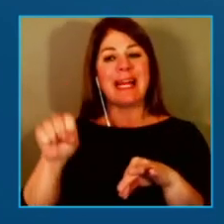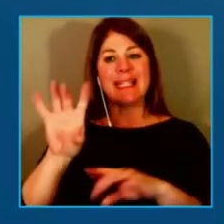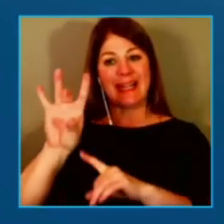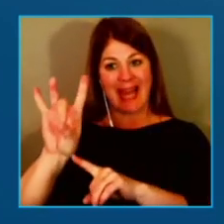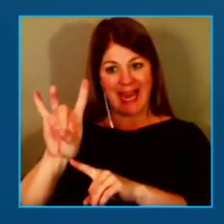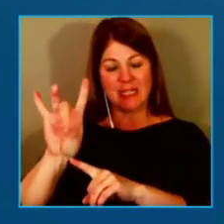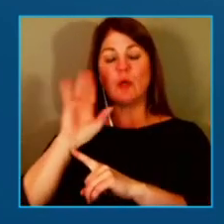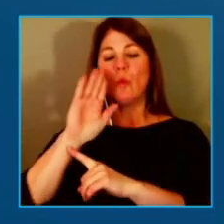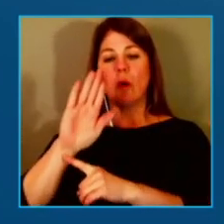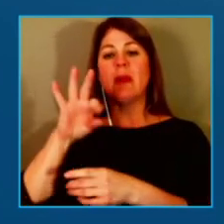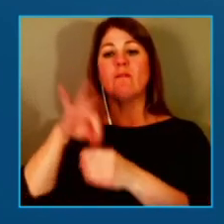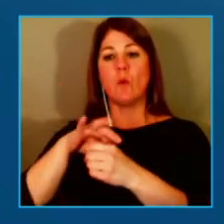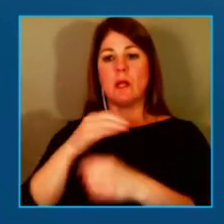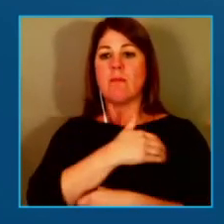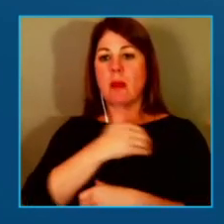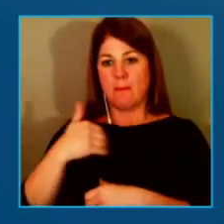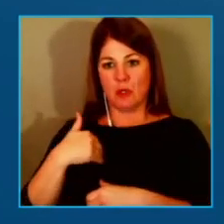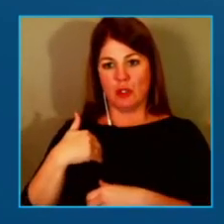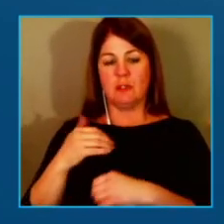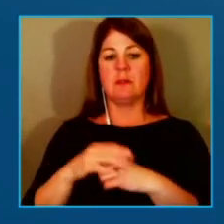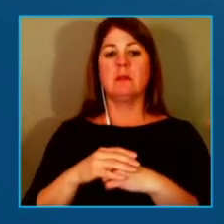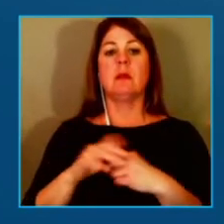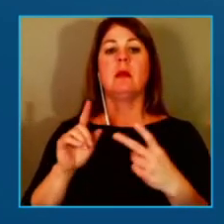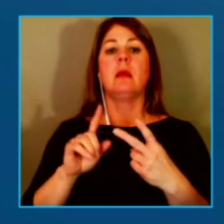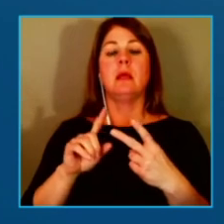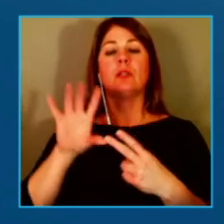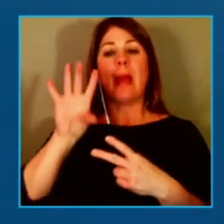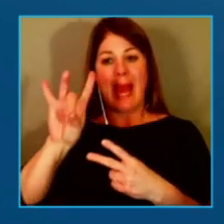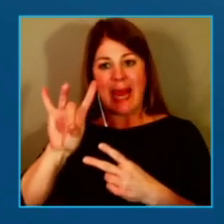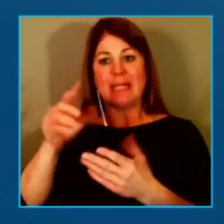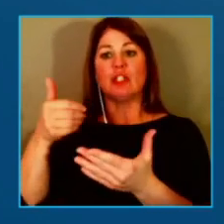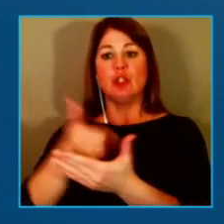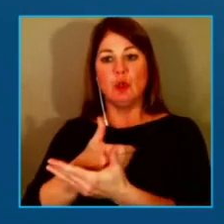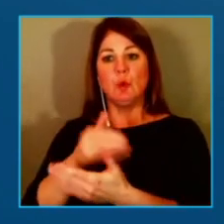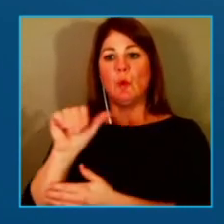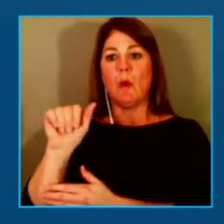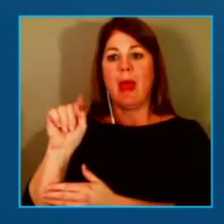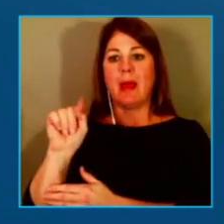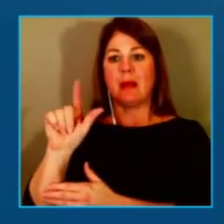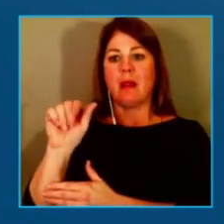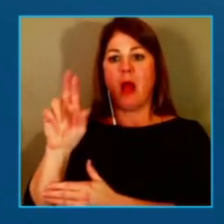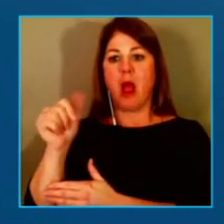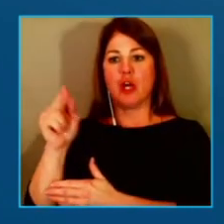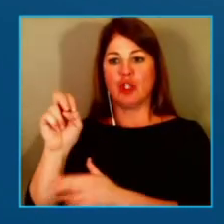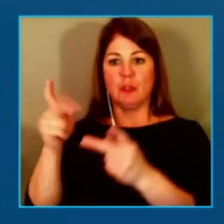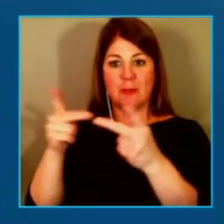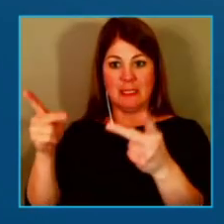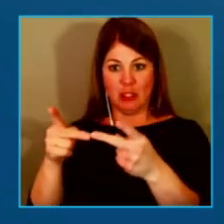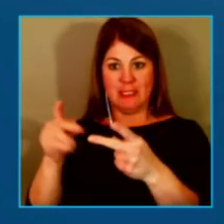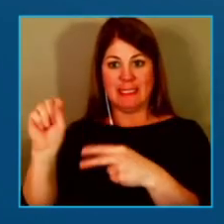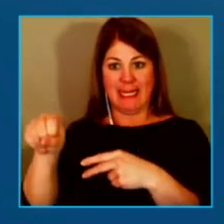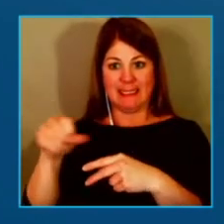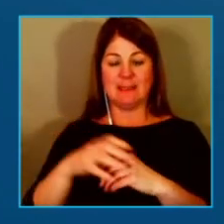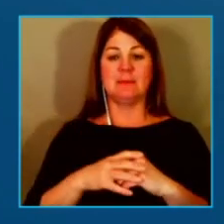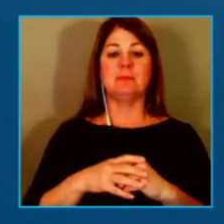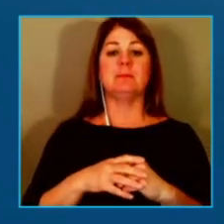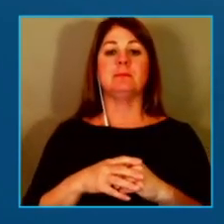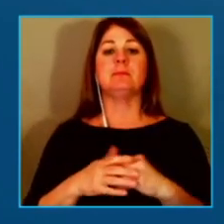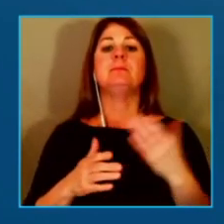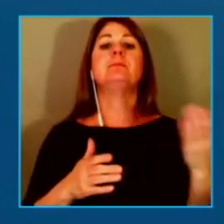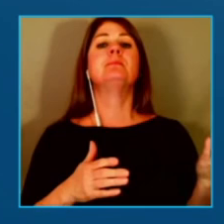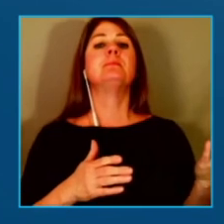are 8 new at-large positions to add. Right. And then the first